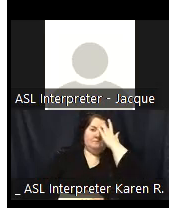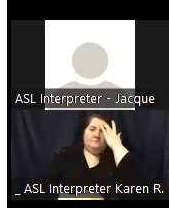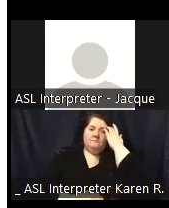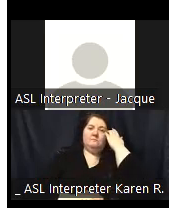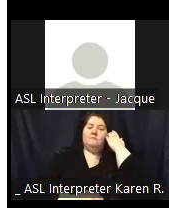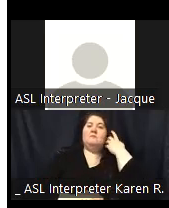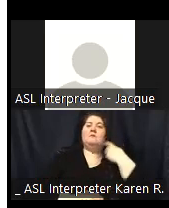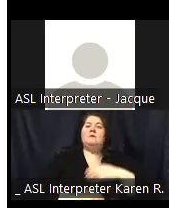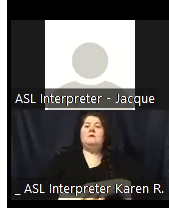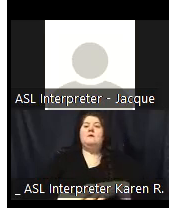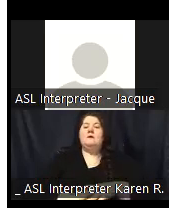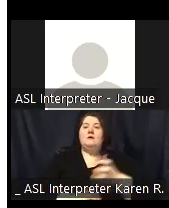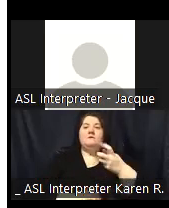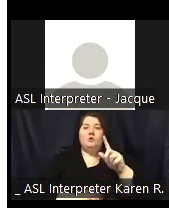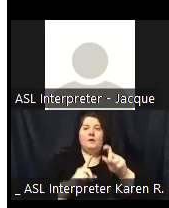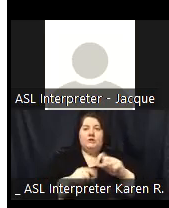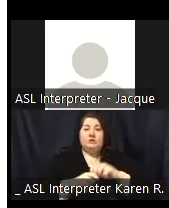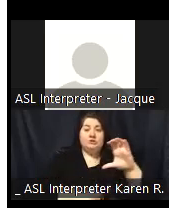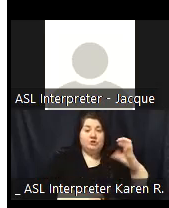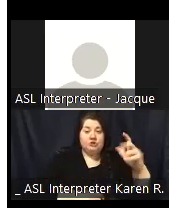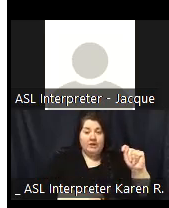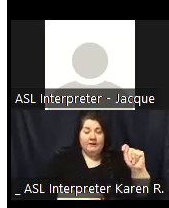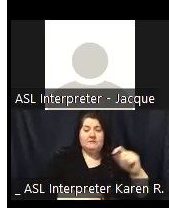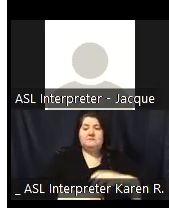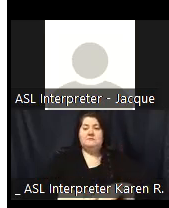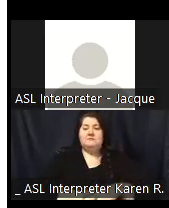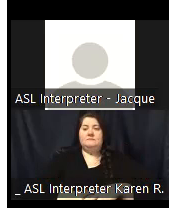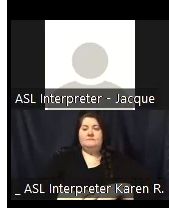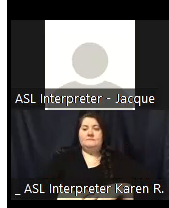Liz, here, a few questions in the chat.